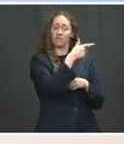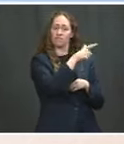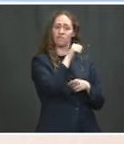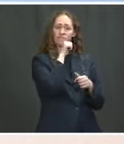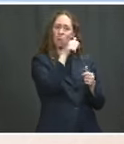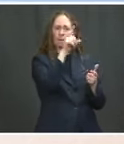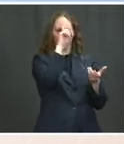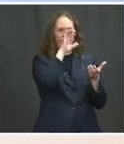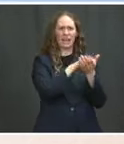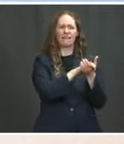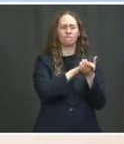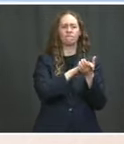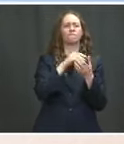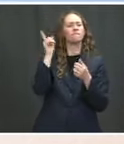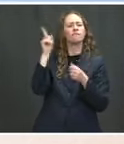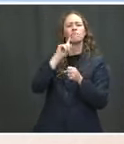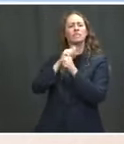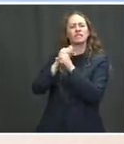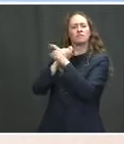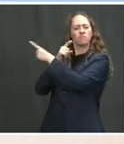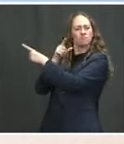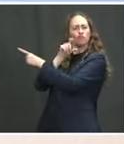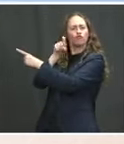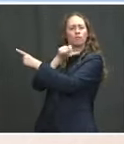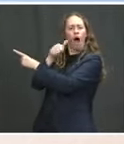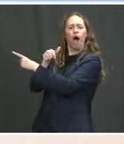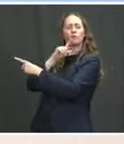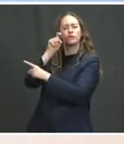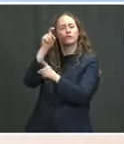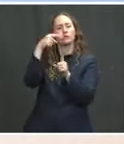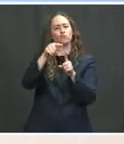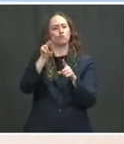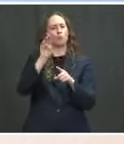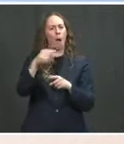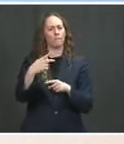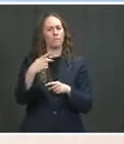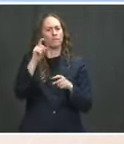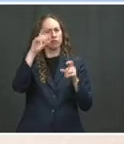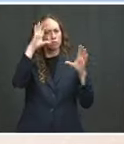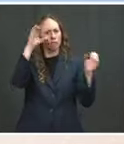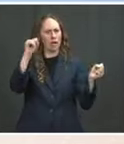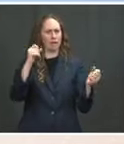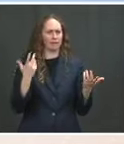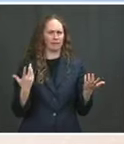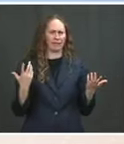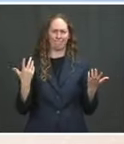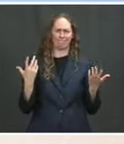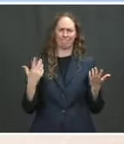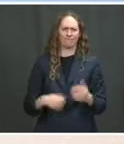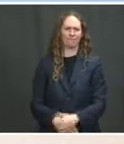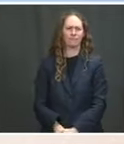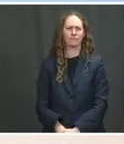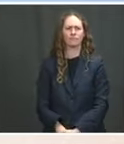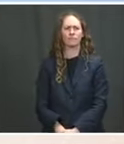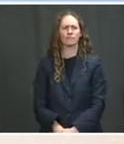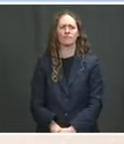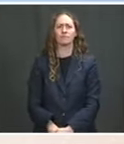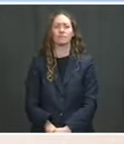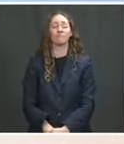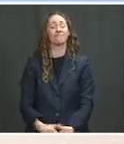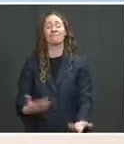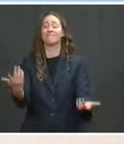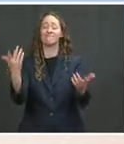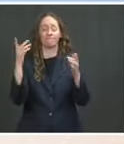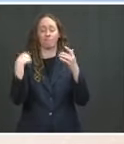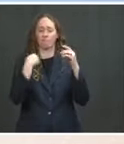or he has massive fundamental disagreements with. The facts are on our side. And more than 80 judges across